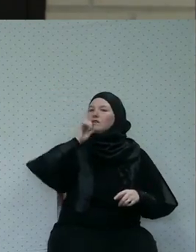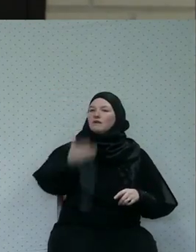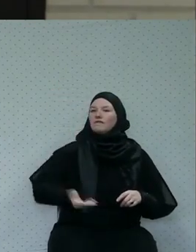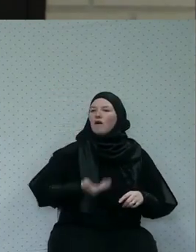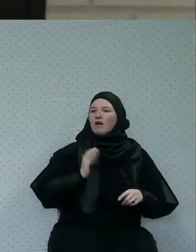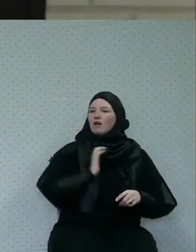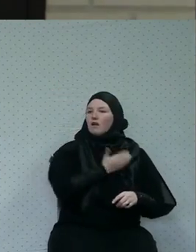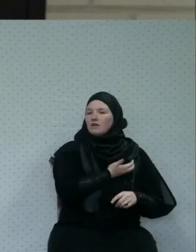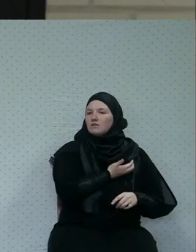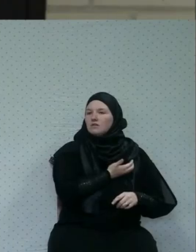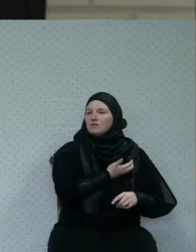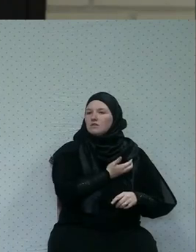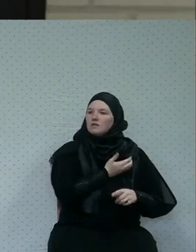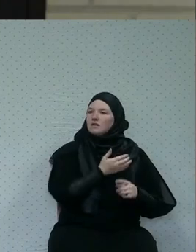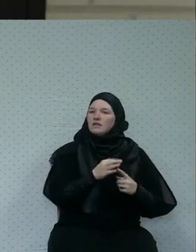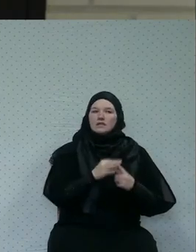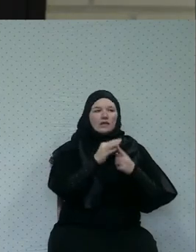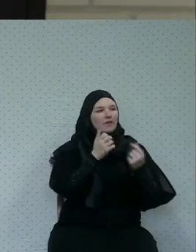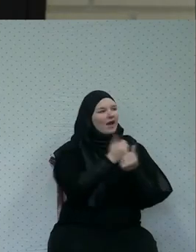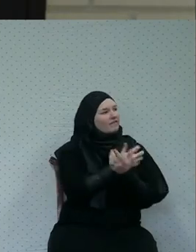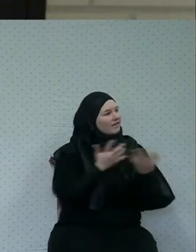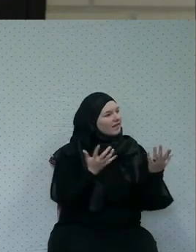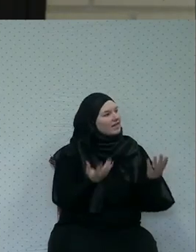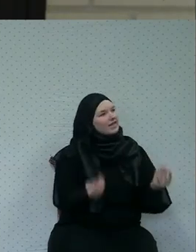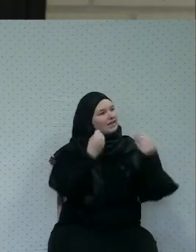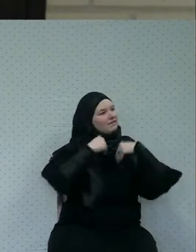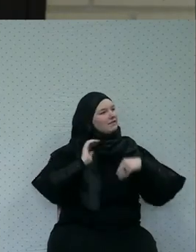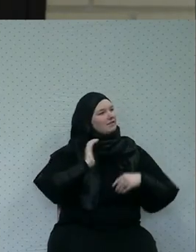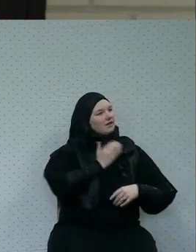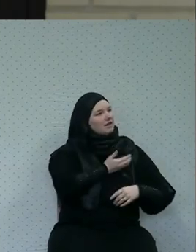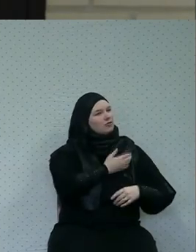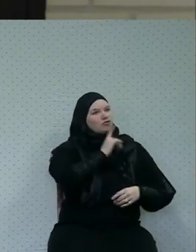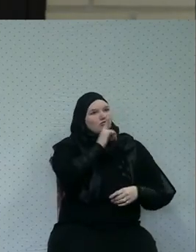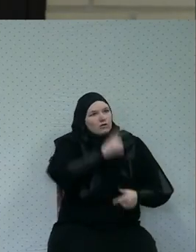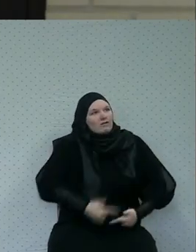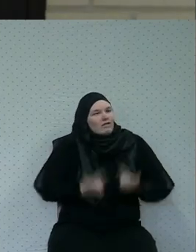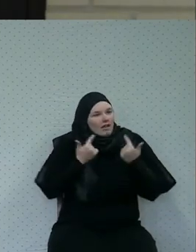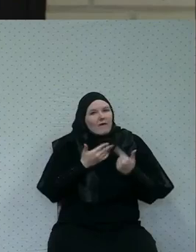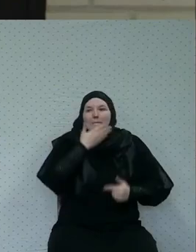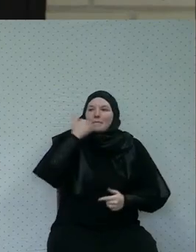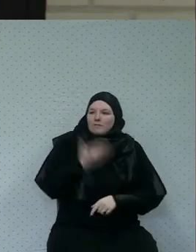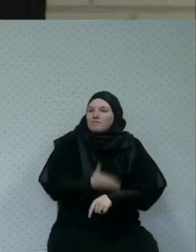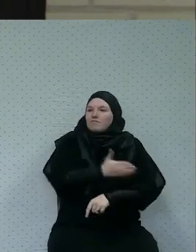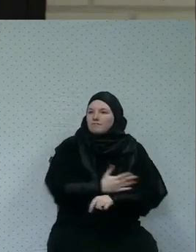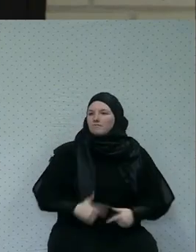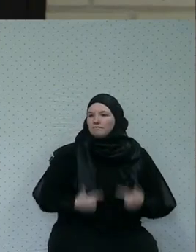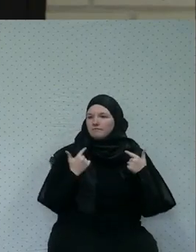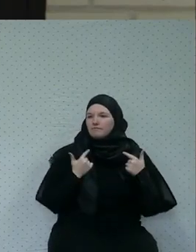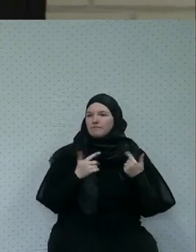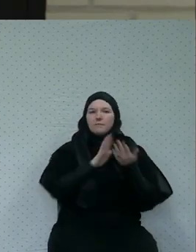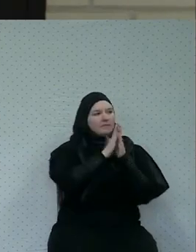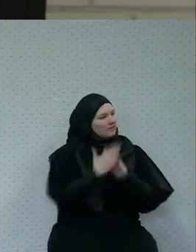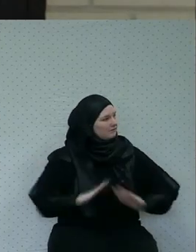us to anything except everything that gives us real life, better life,